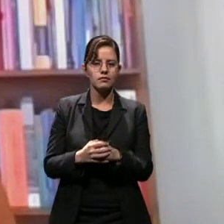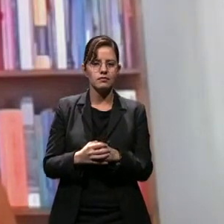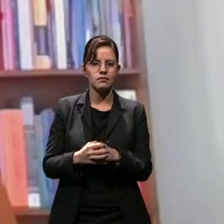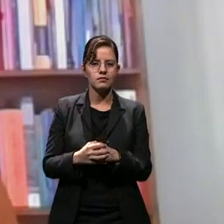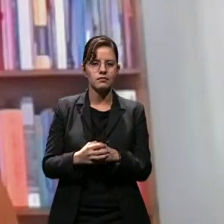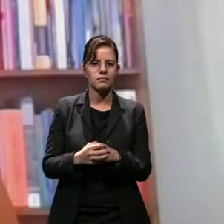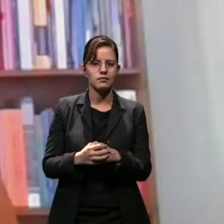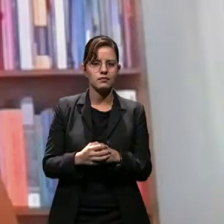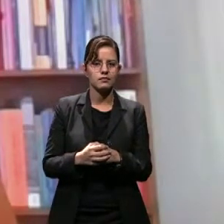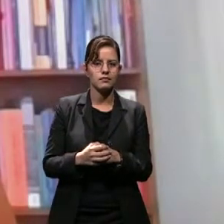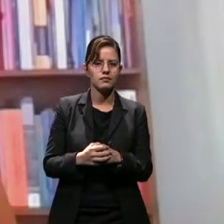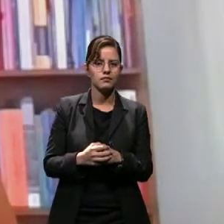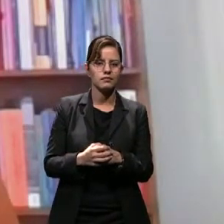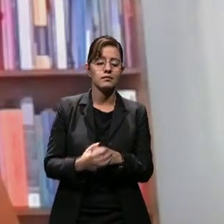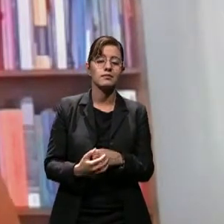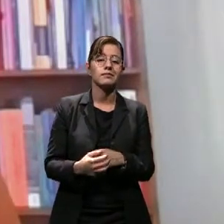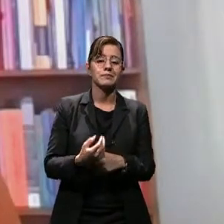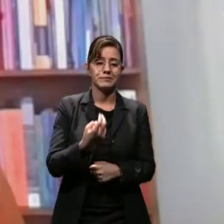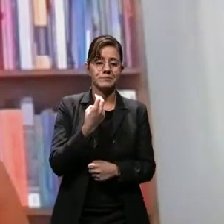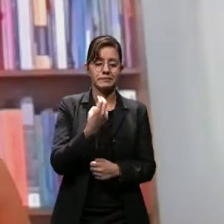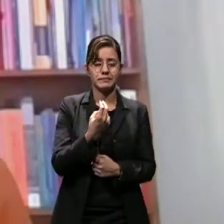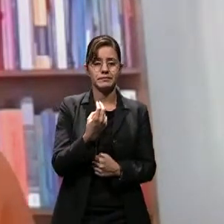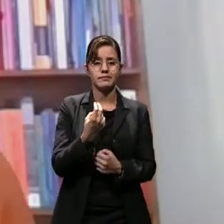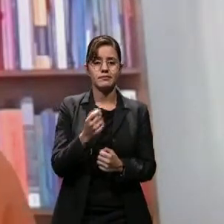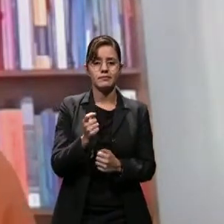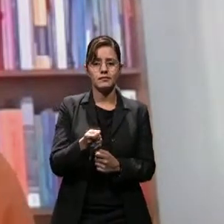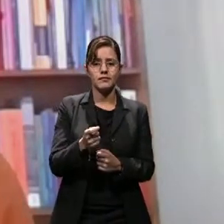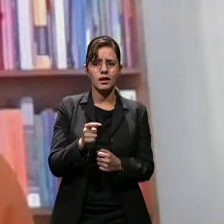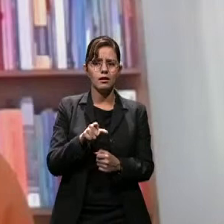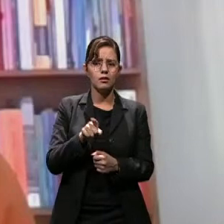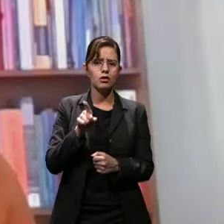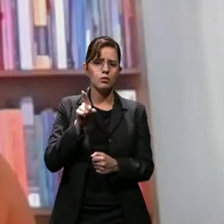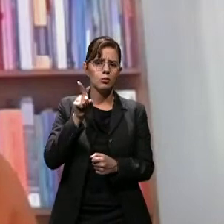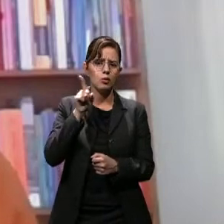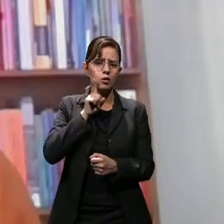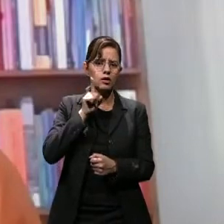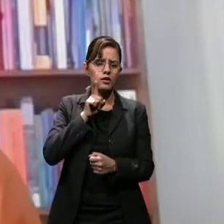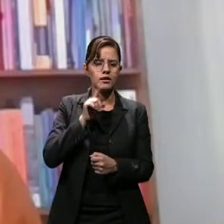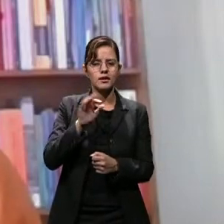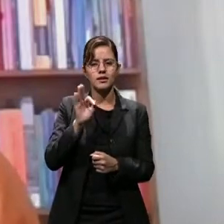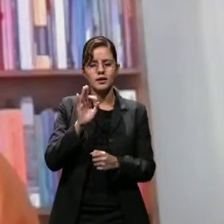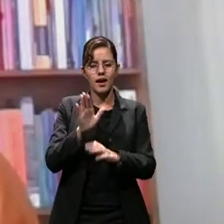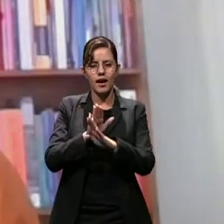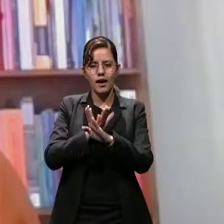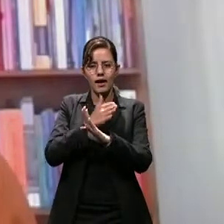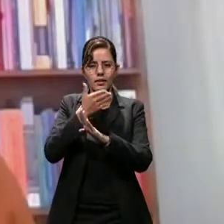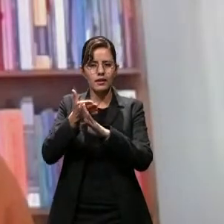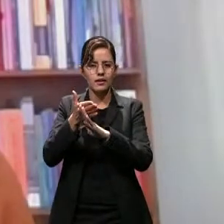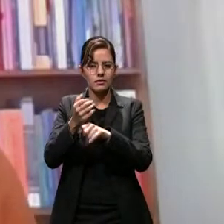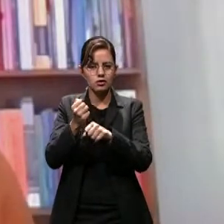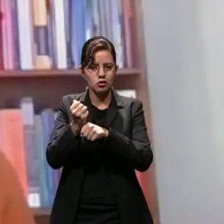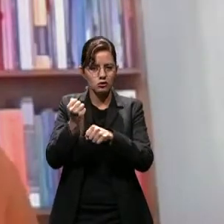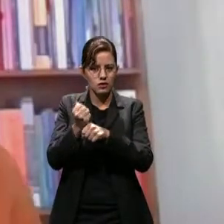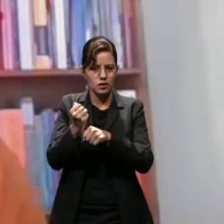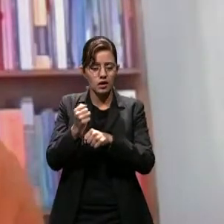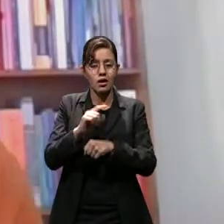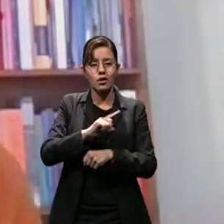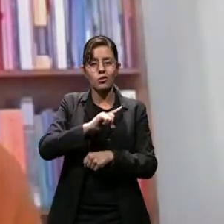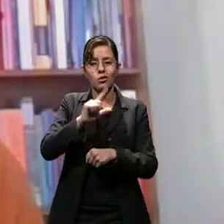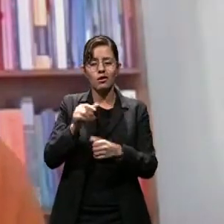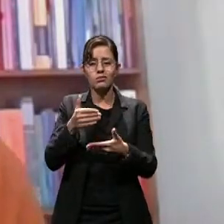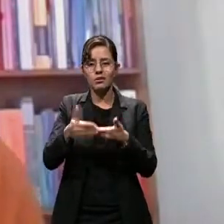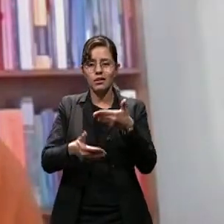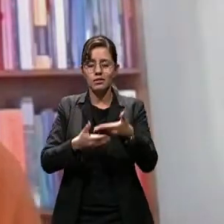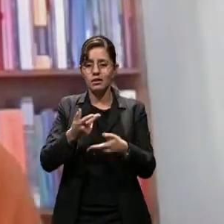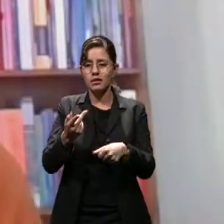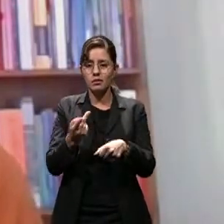discussion that has to do with the effects of violence in political participation of